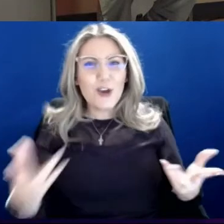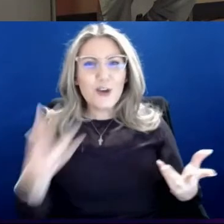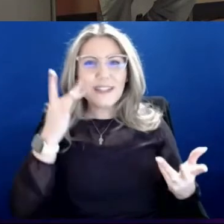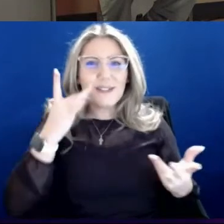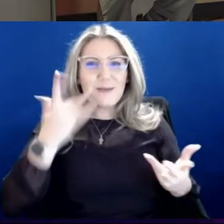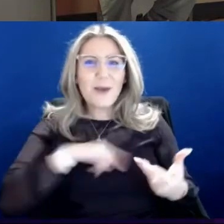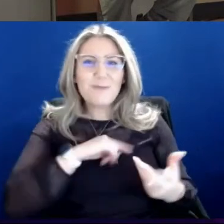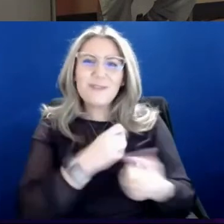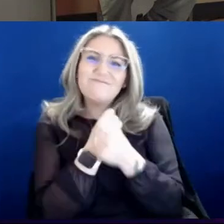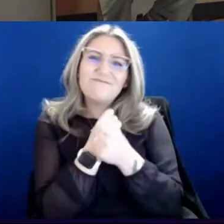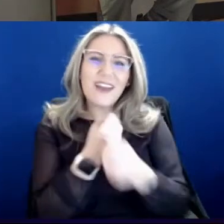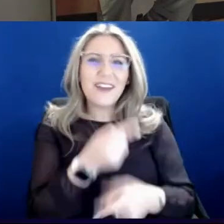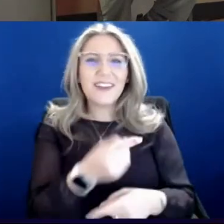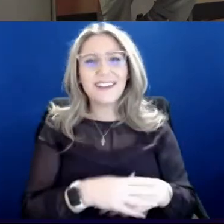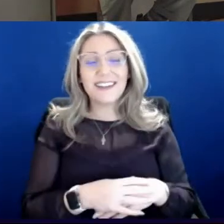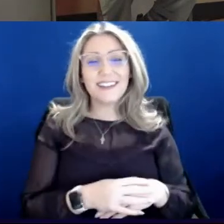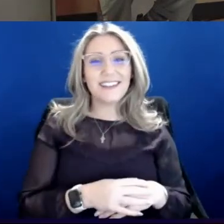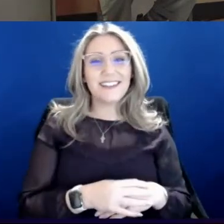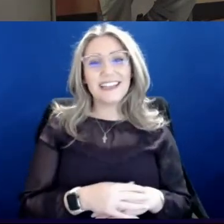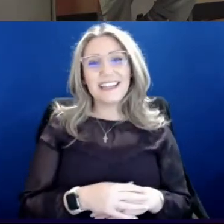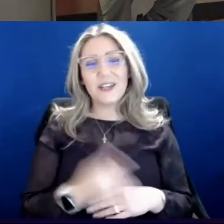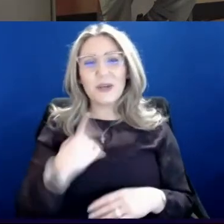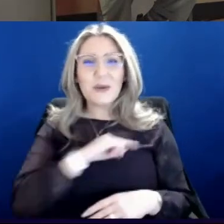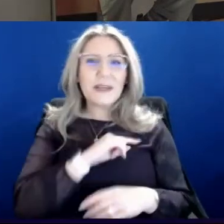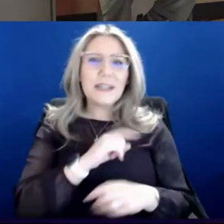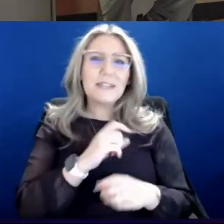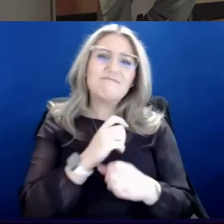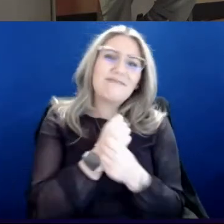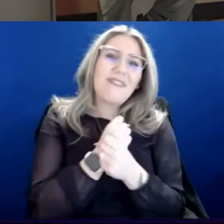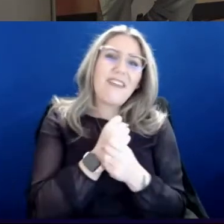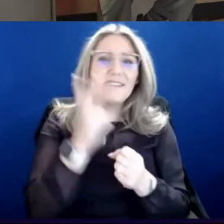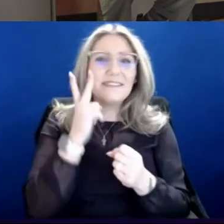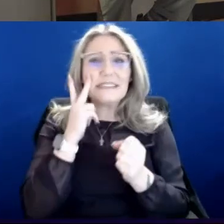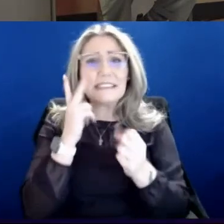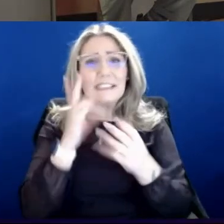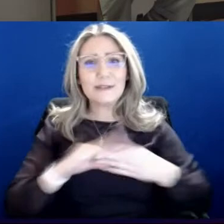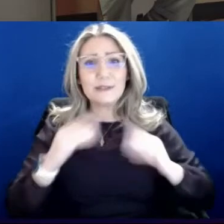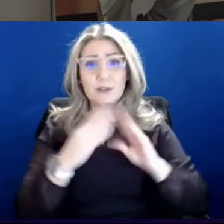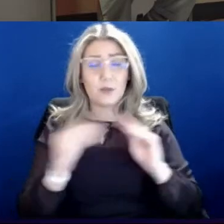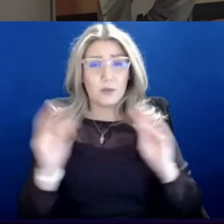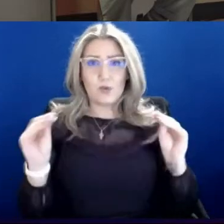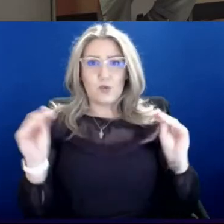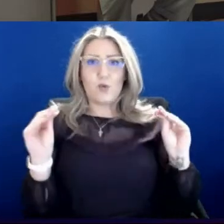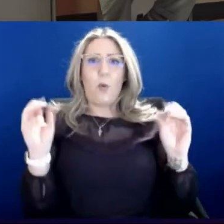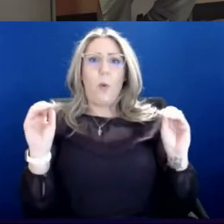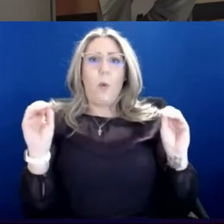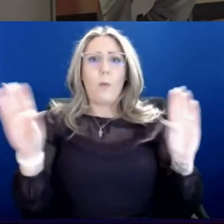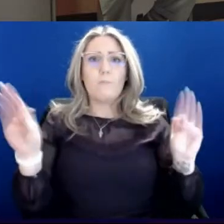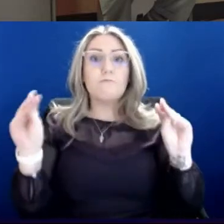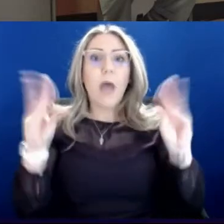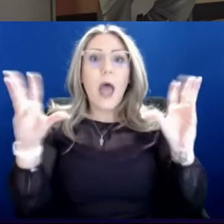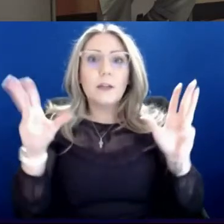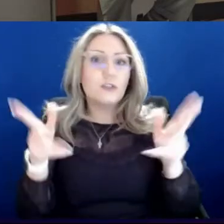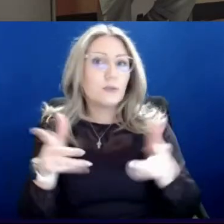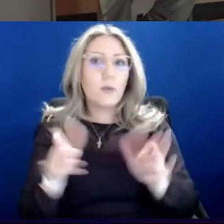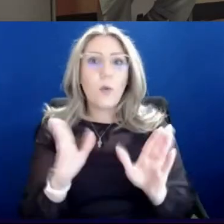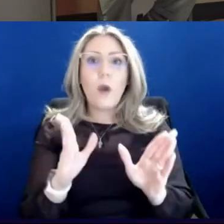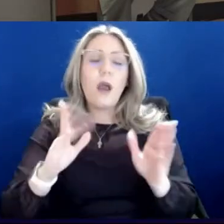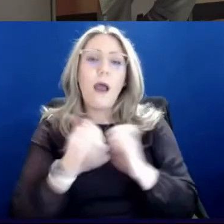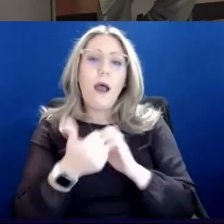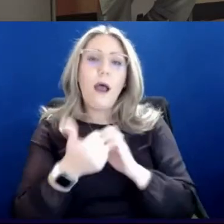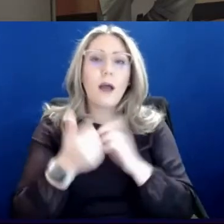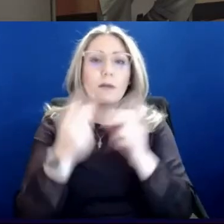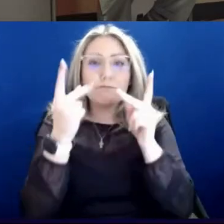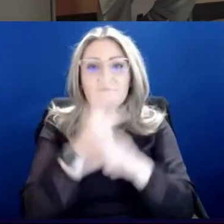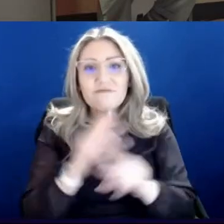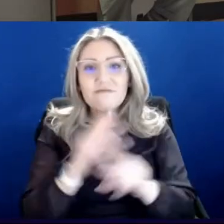and we love seeing these stories, because there is no magic way to separate the person that you're feeling